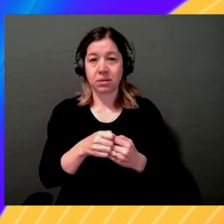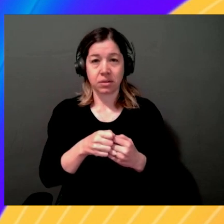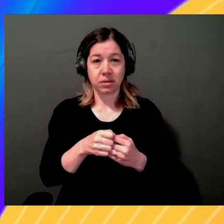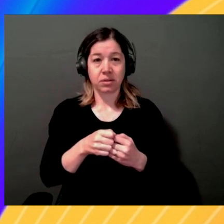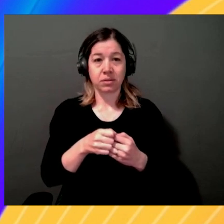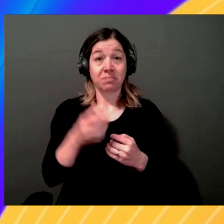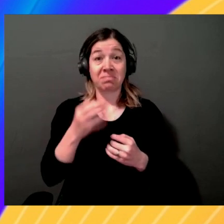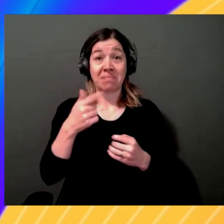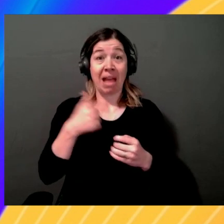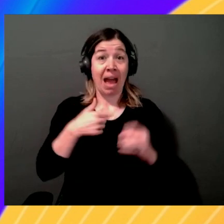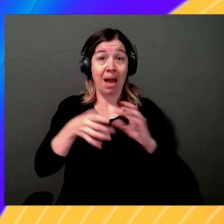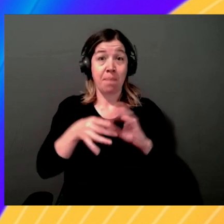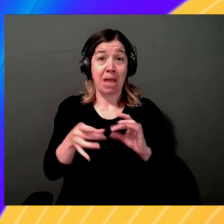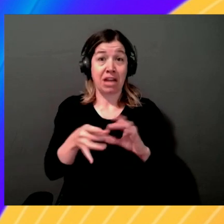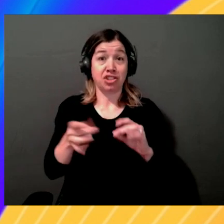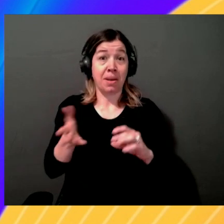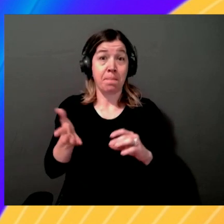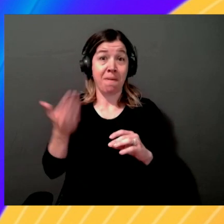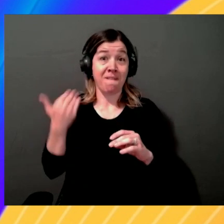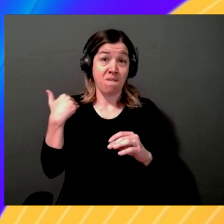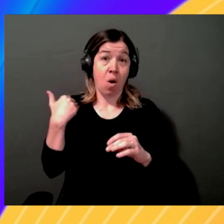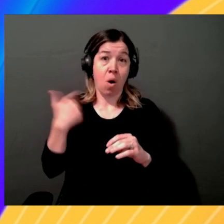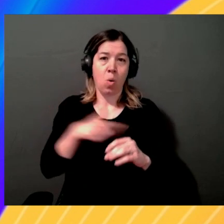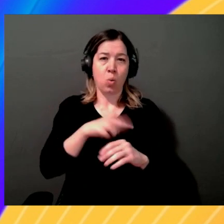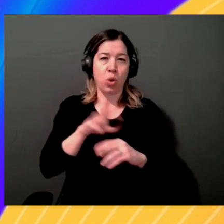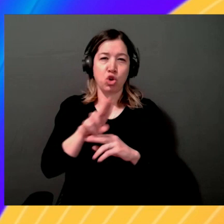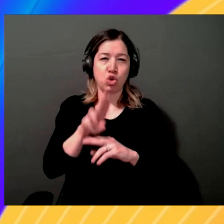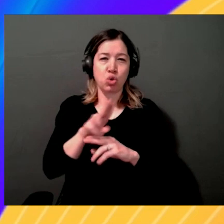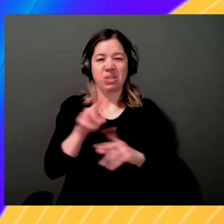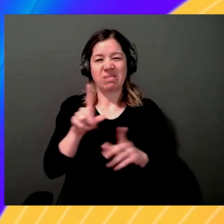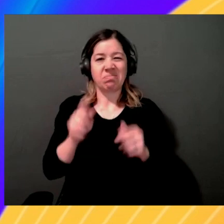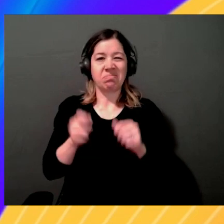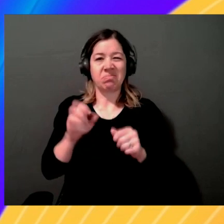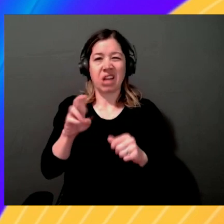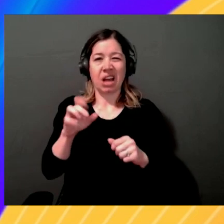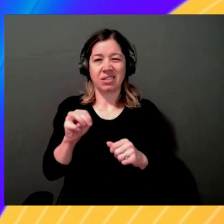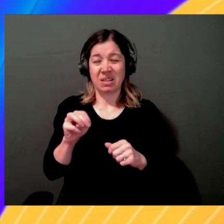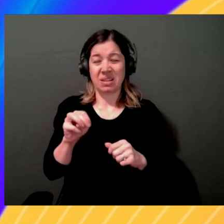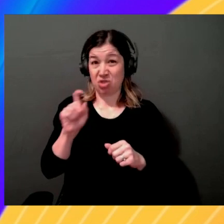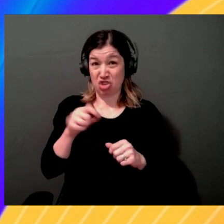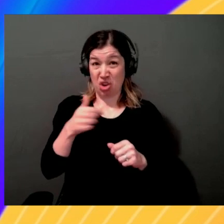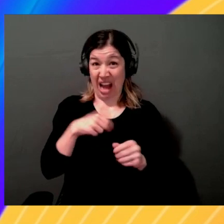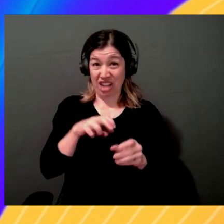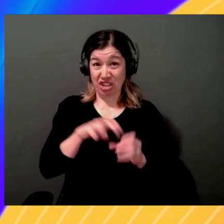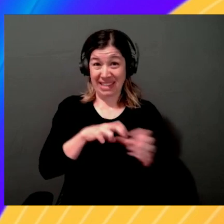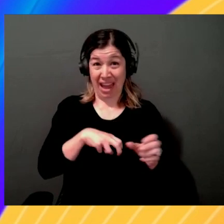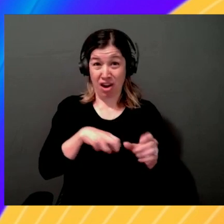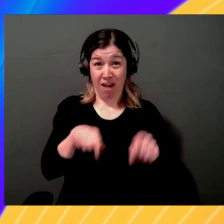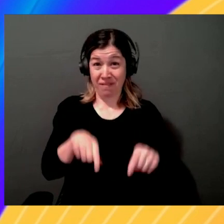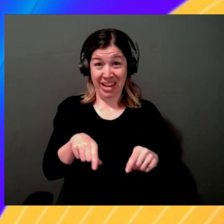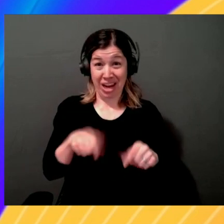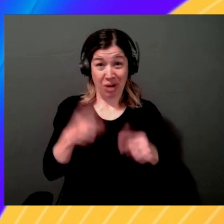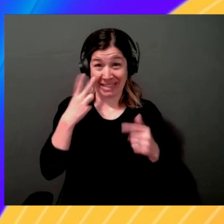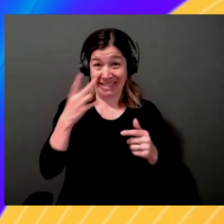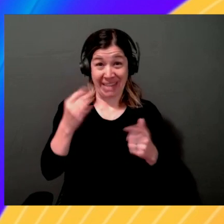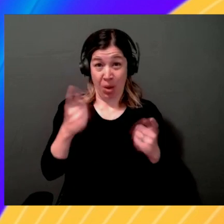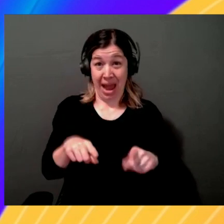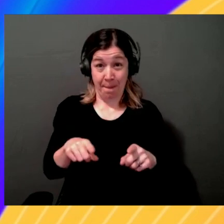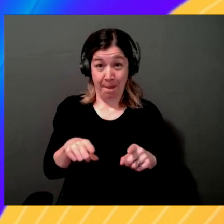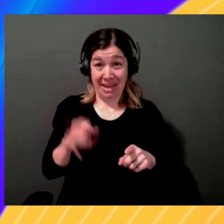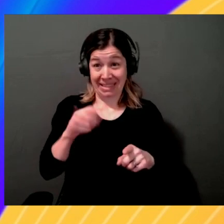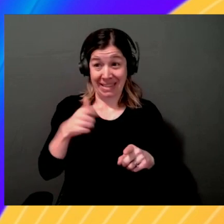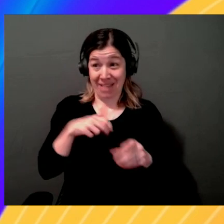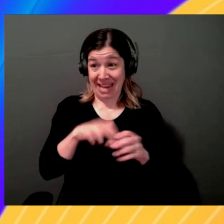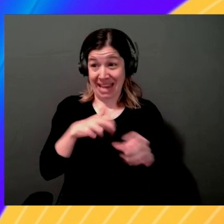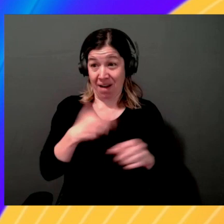before, we sort of use more of a custom. We're not just looking at videos. We're not an e-commerce Wait, site. hold on for a second. I thought you said